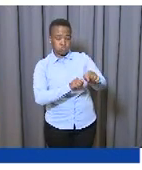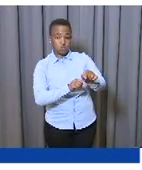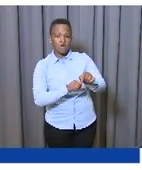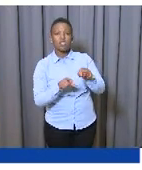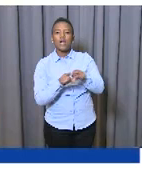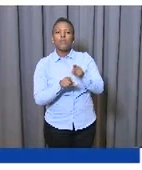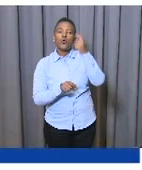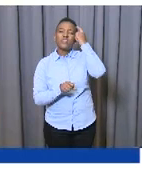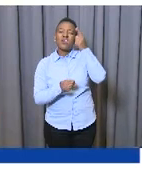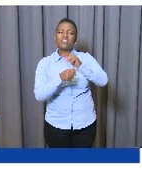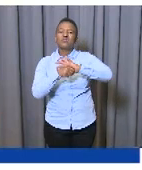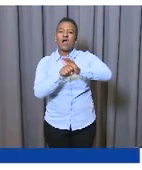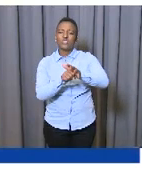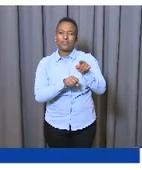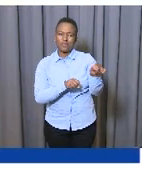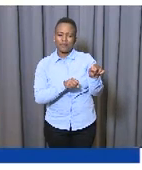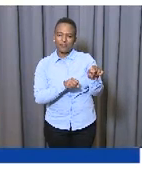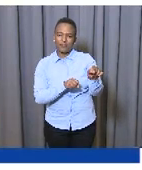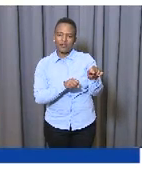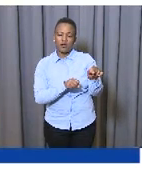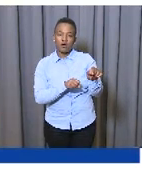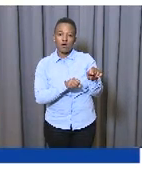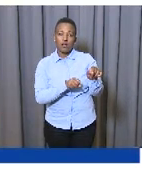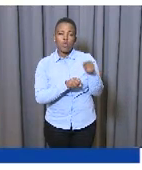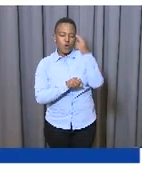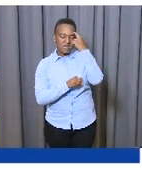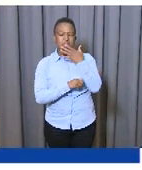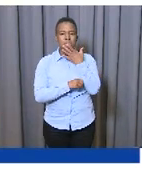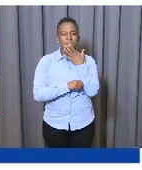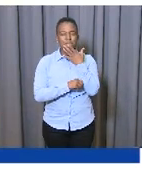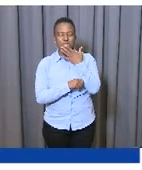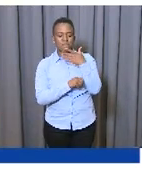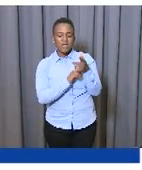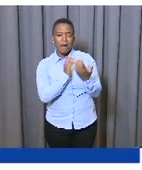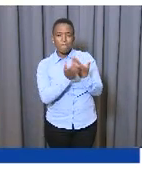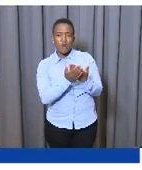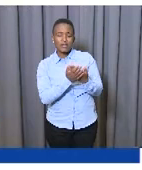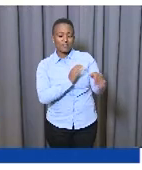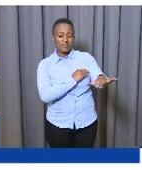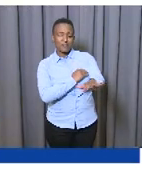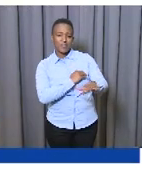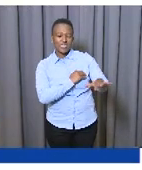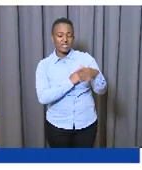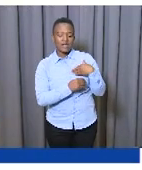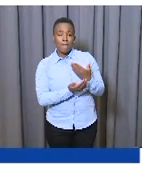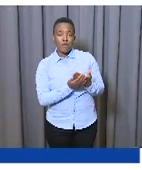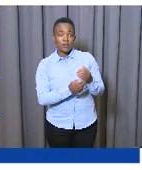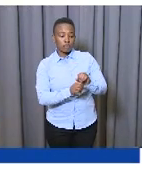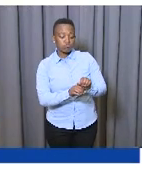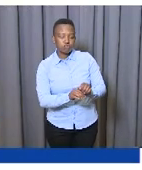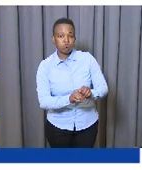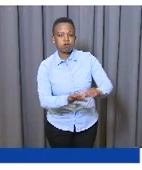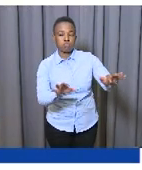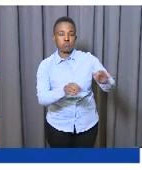townships, we're thinking of the spaces where the likelihood of higher infections